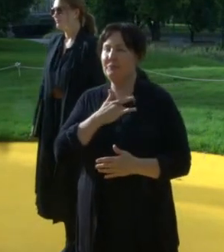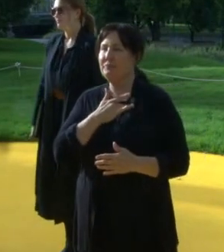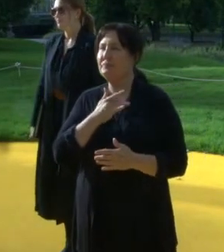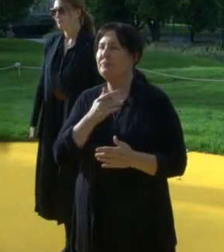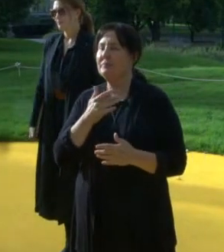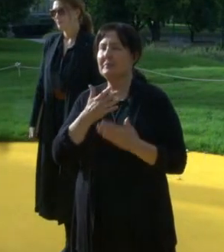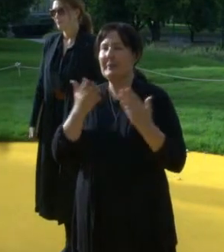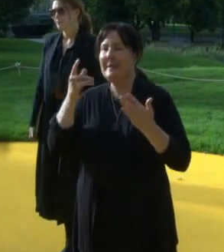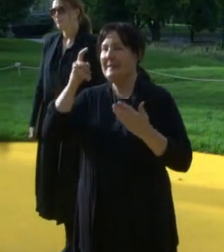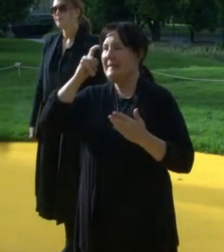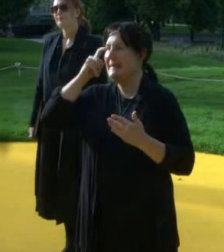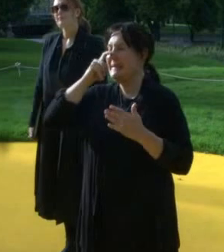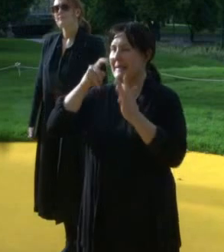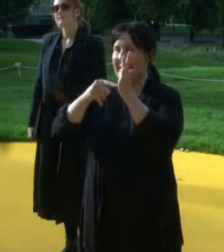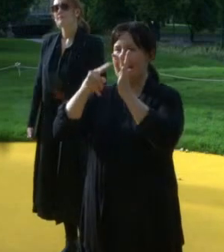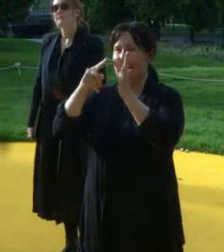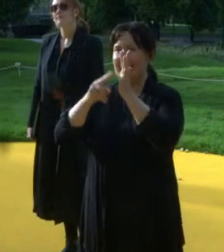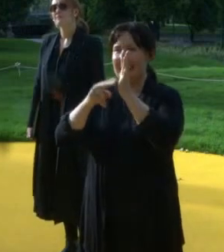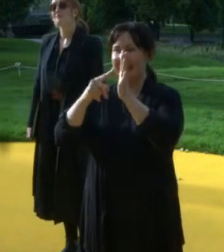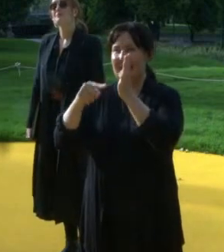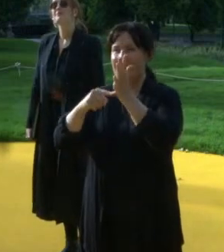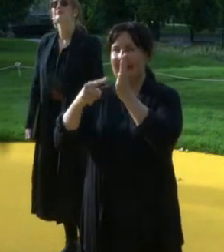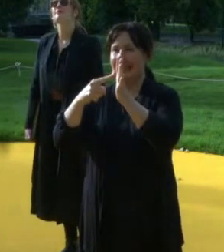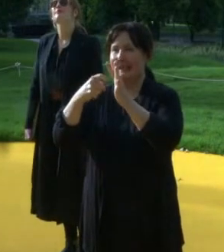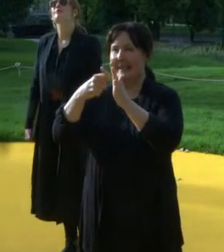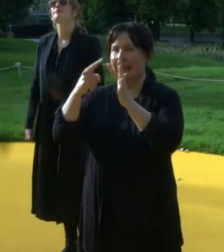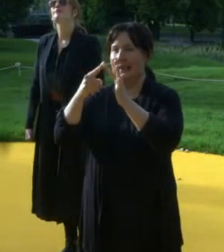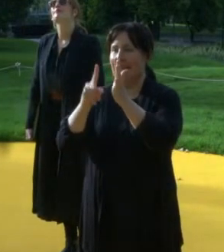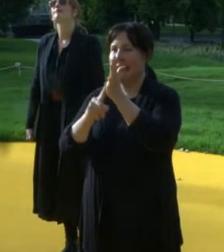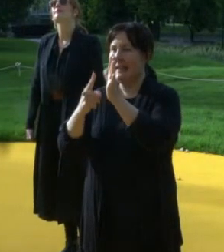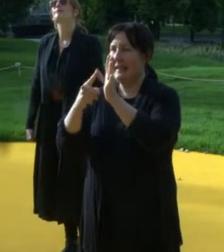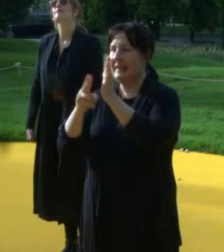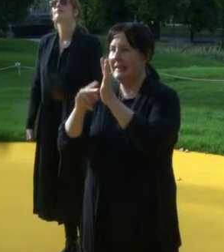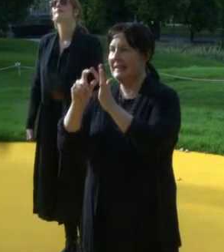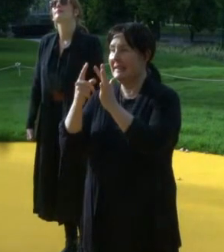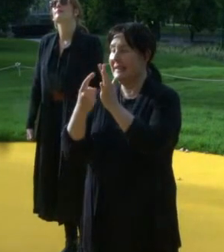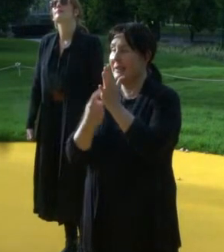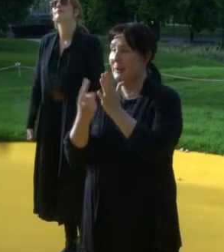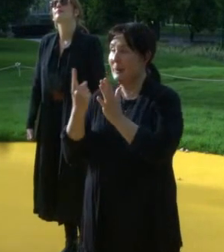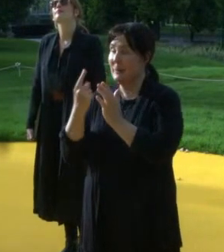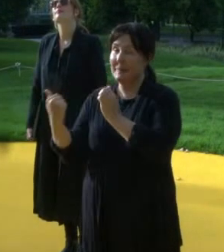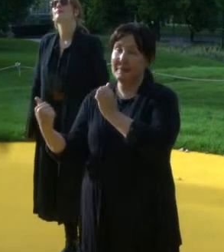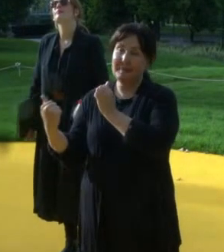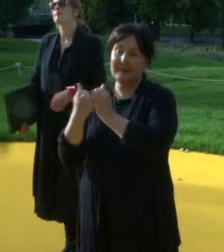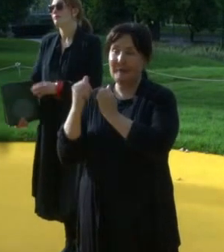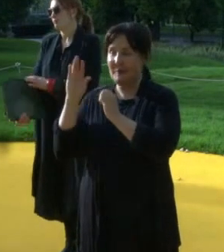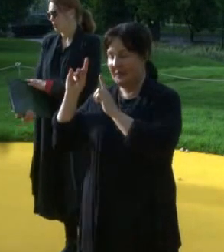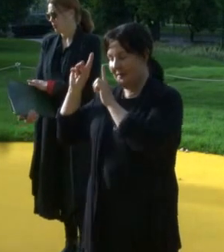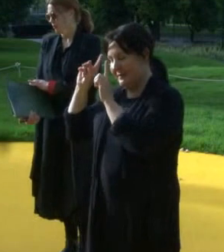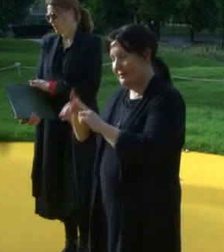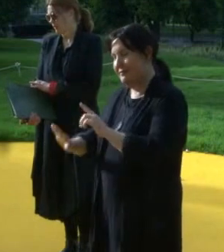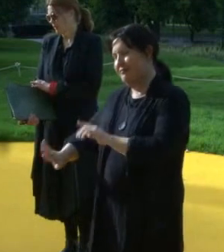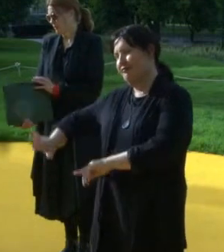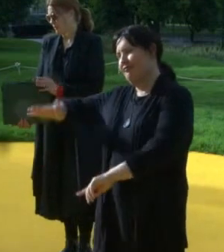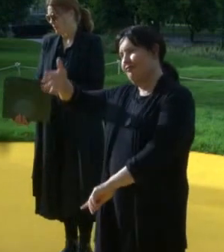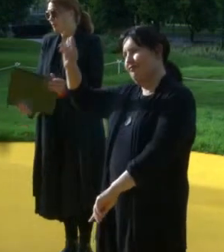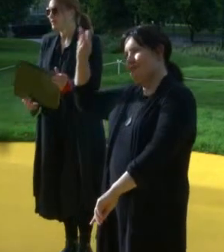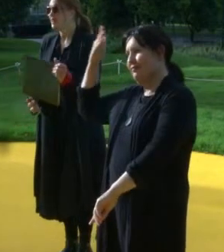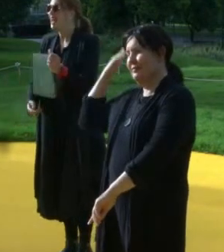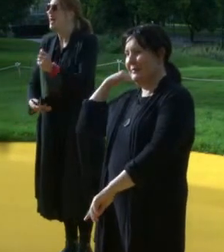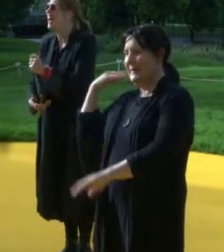my big sister, Tina Takalando, who has been there for me since the beginning, BP, before poetry.